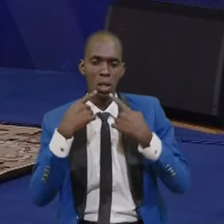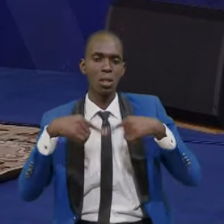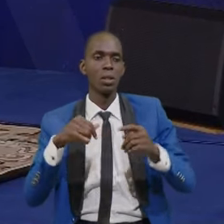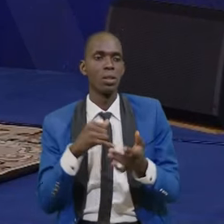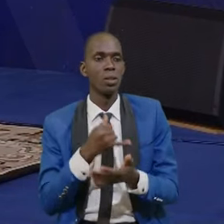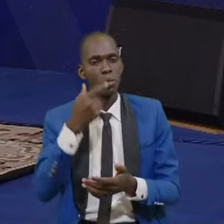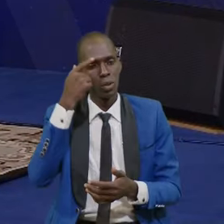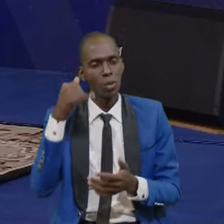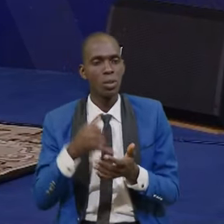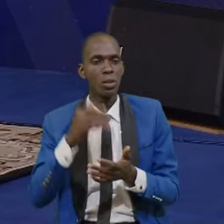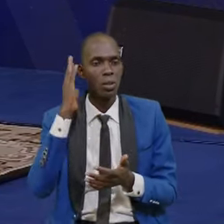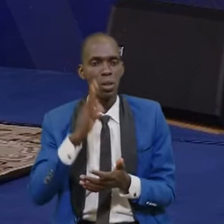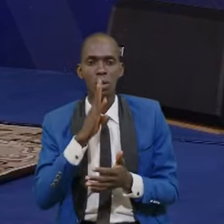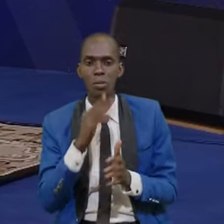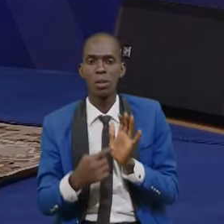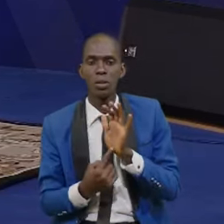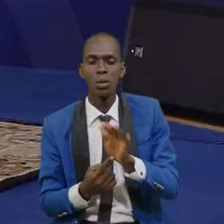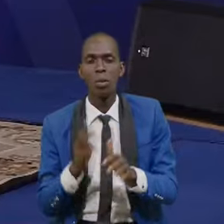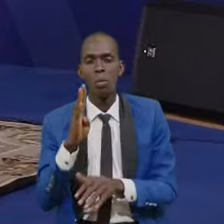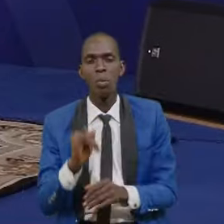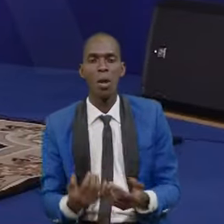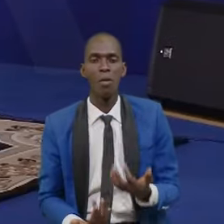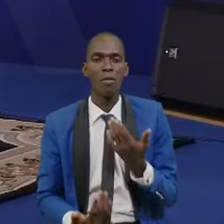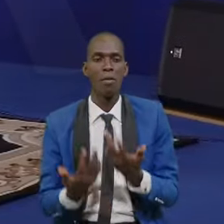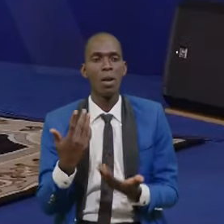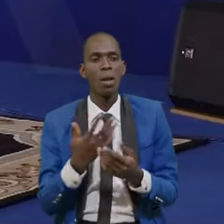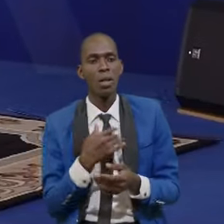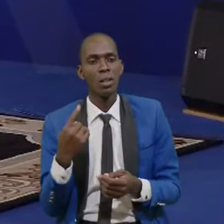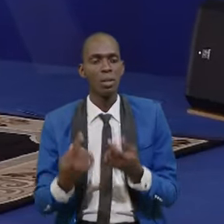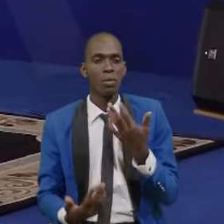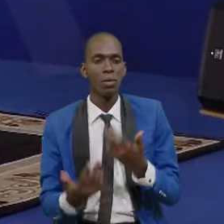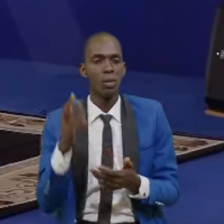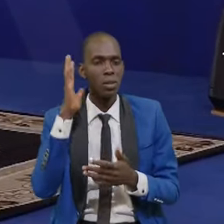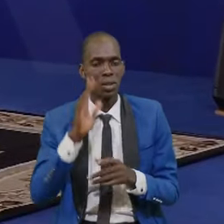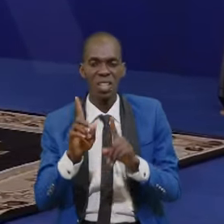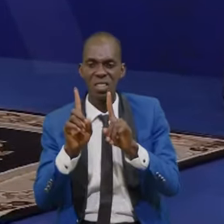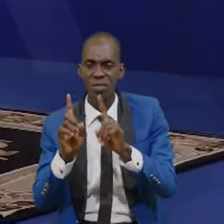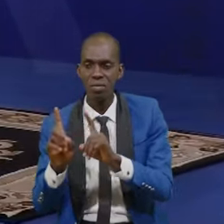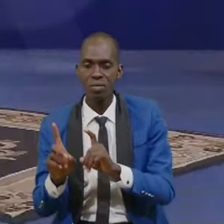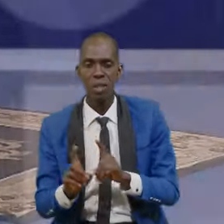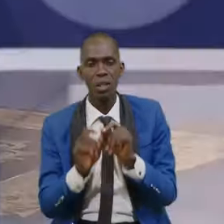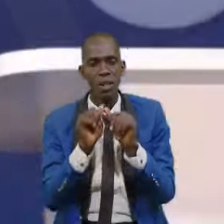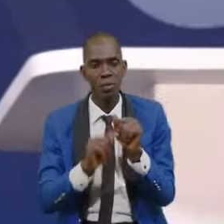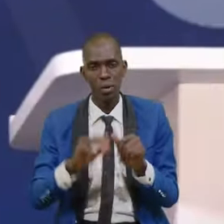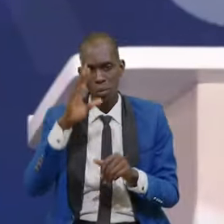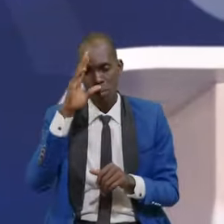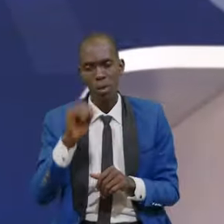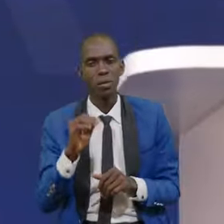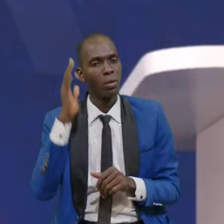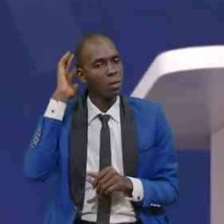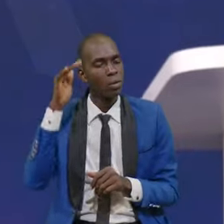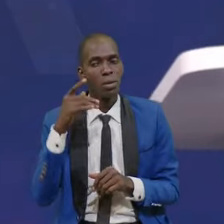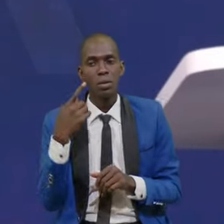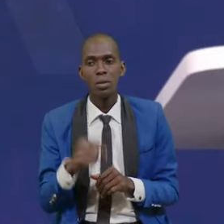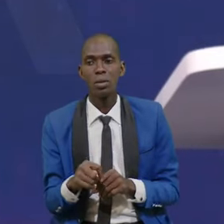be revealed by fire, and the fire shall try, the fire shall